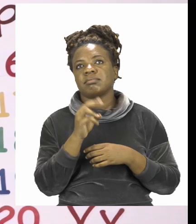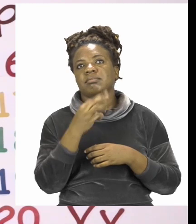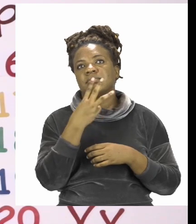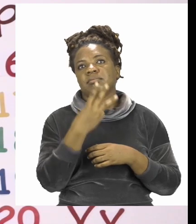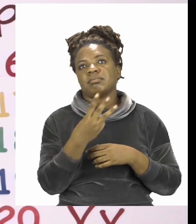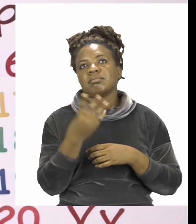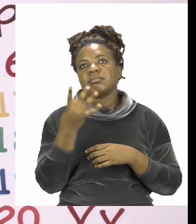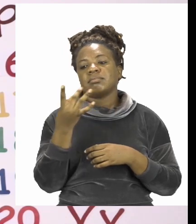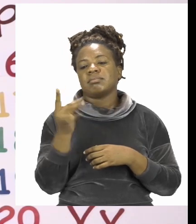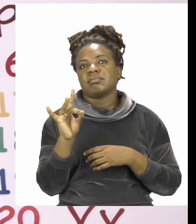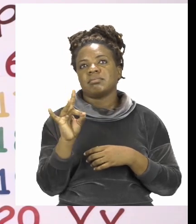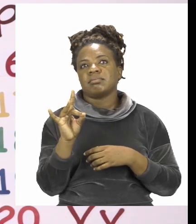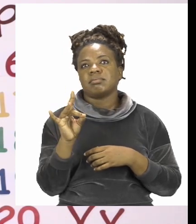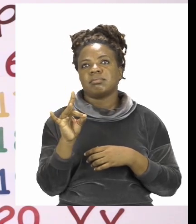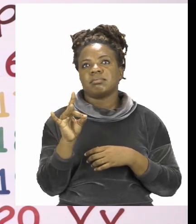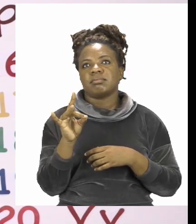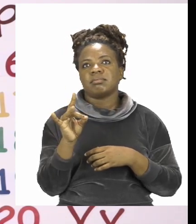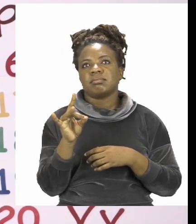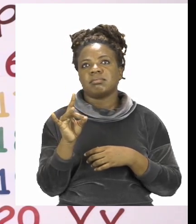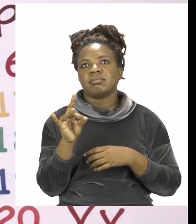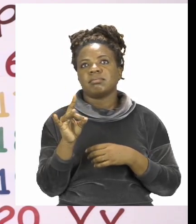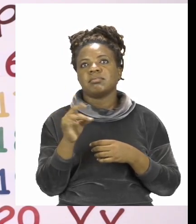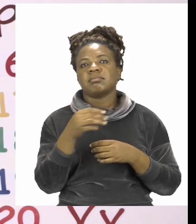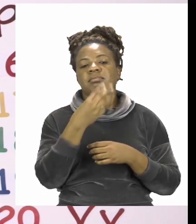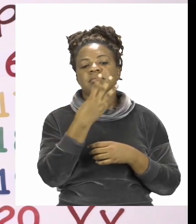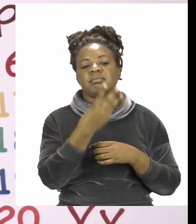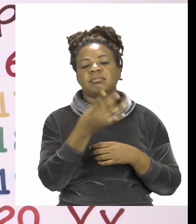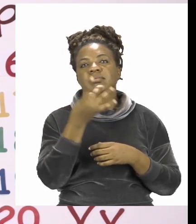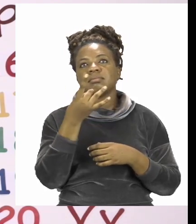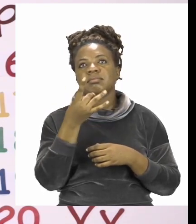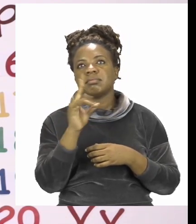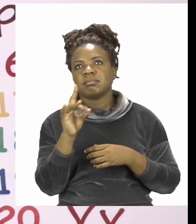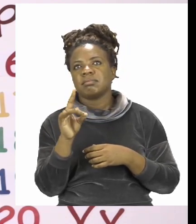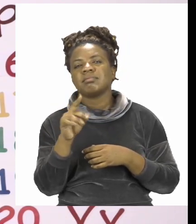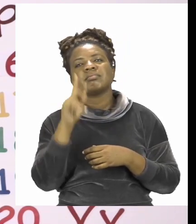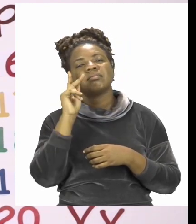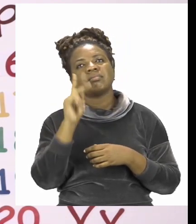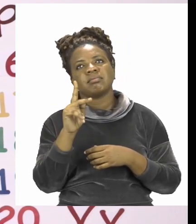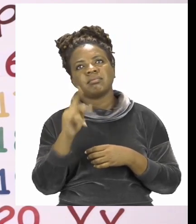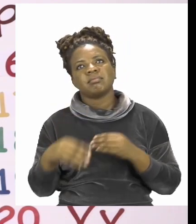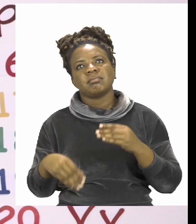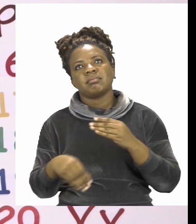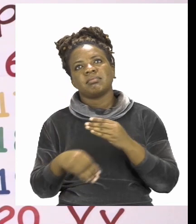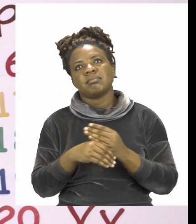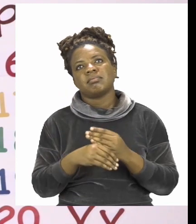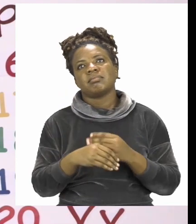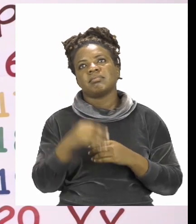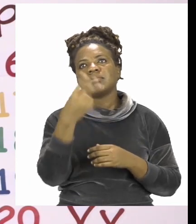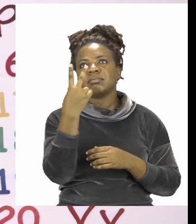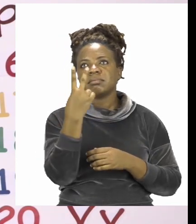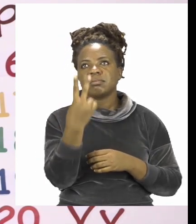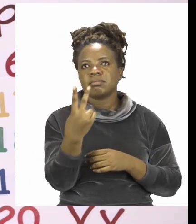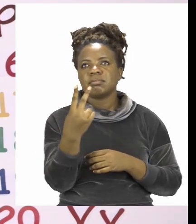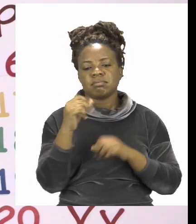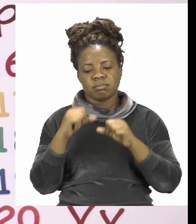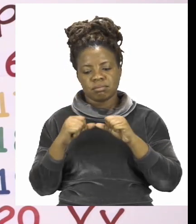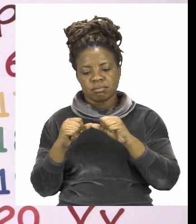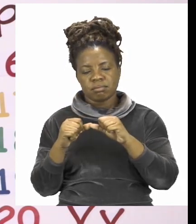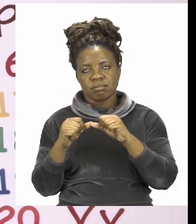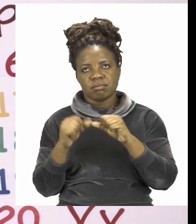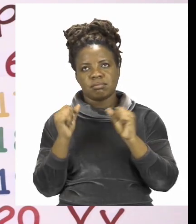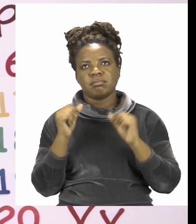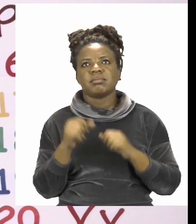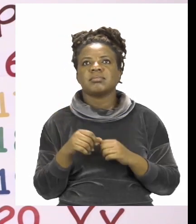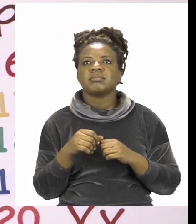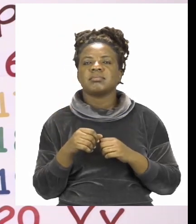38. So now that I have 38, I'm going to add another 2 to see if we can move on in our number